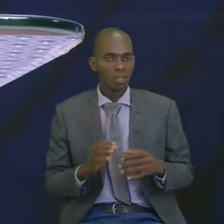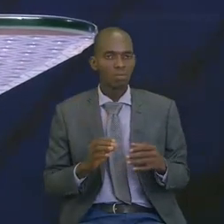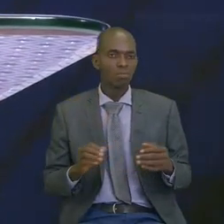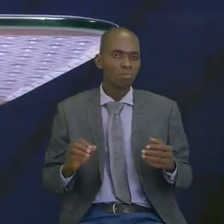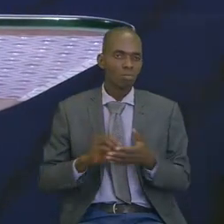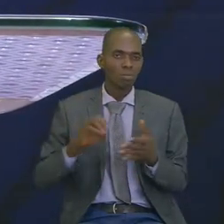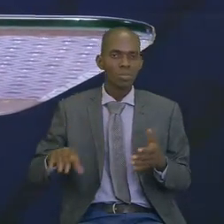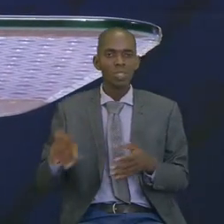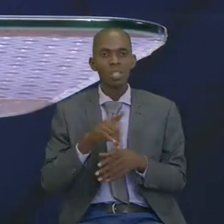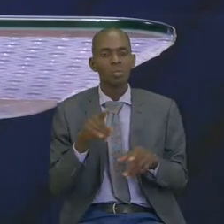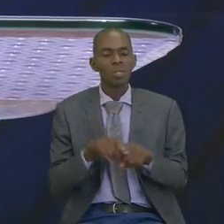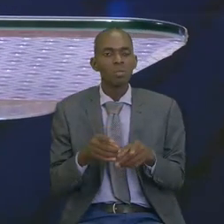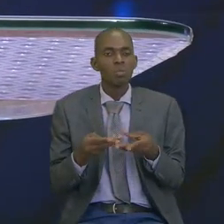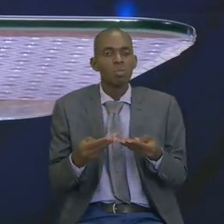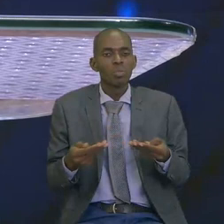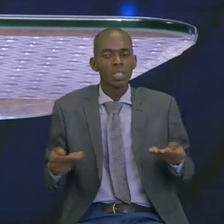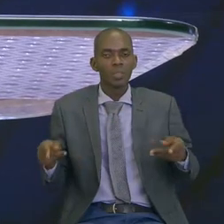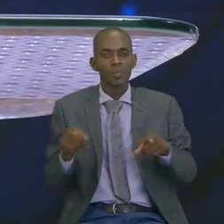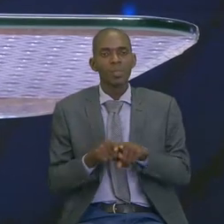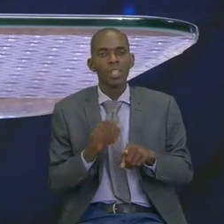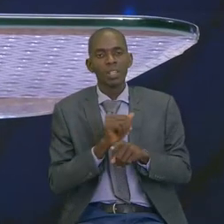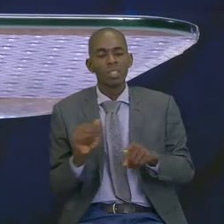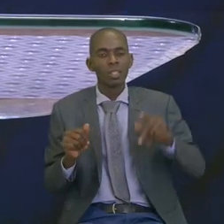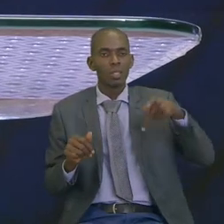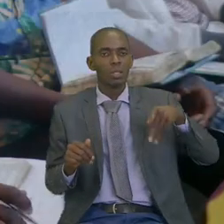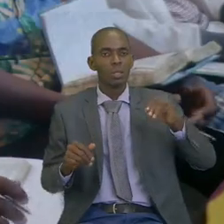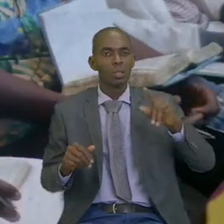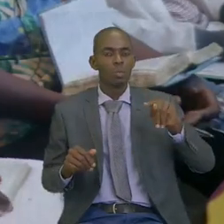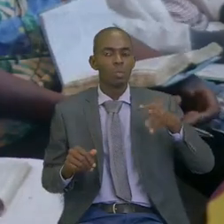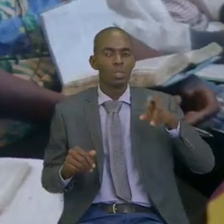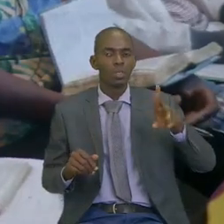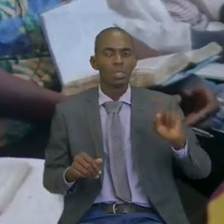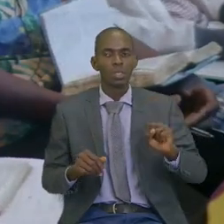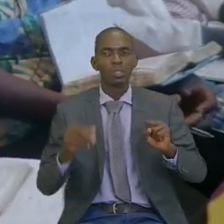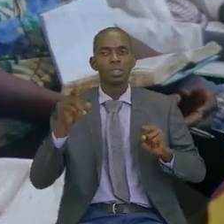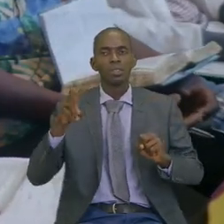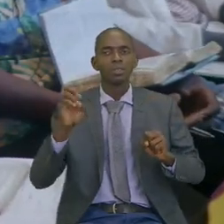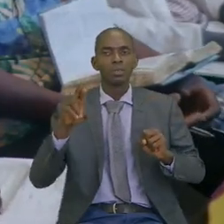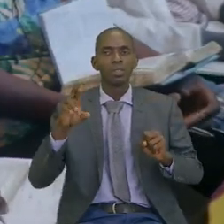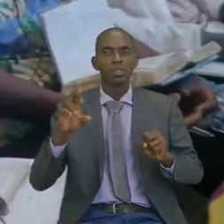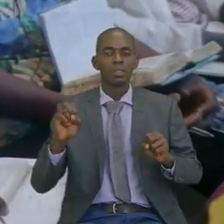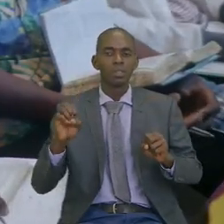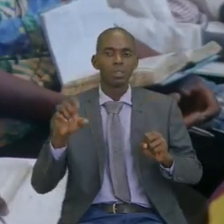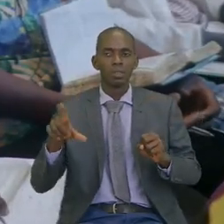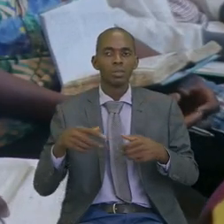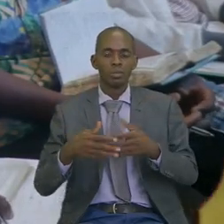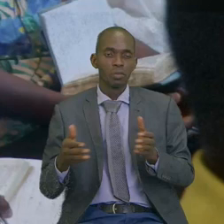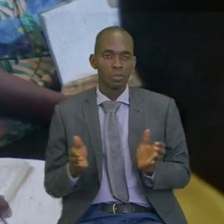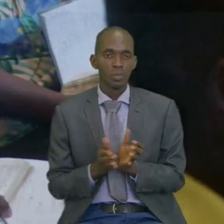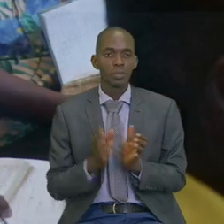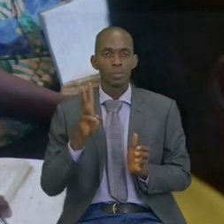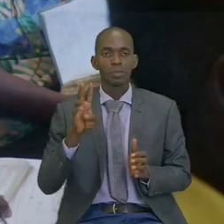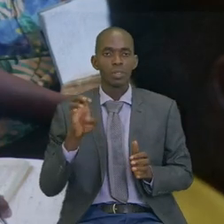Any hope? Look at verse 10. In verse 10 it says, be wise now therefore, before what happened